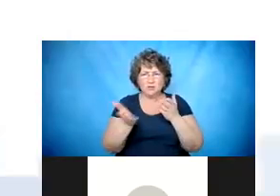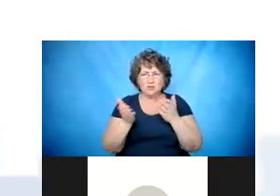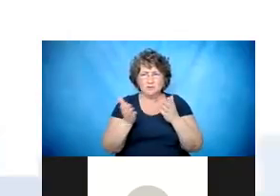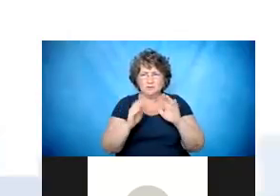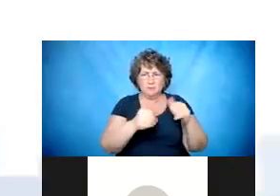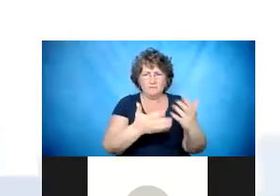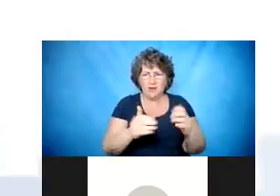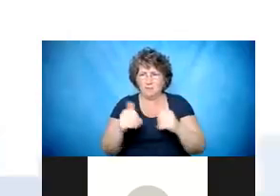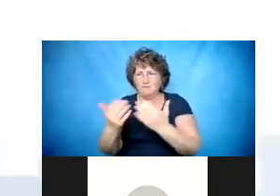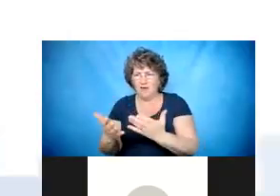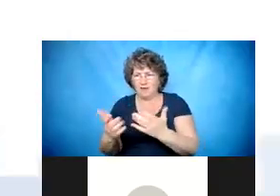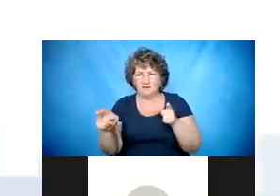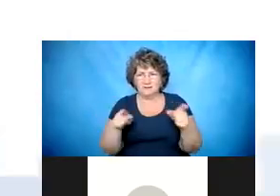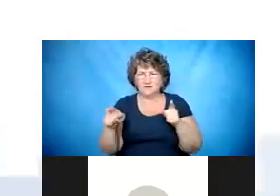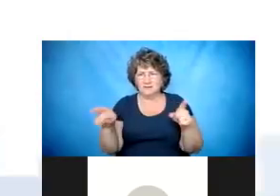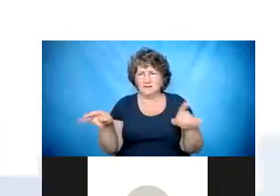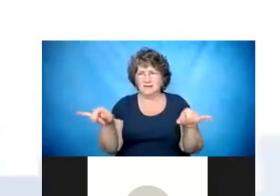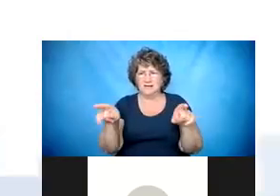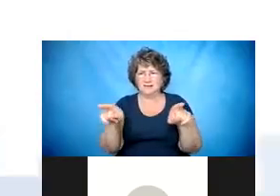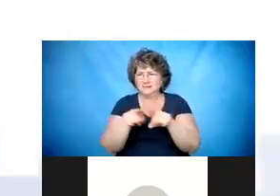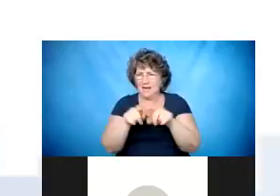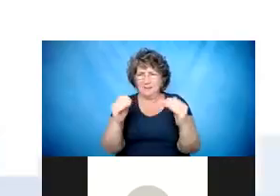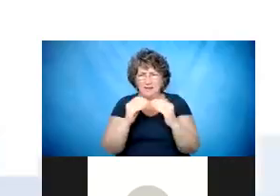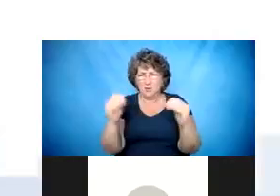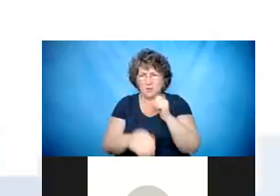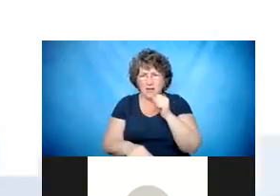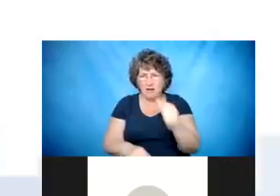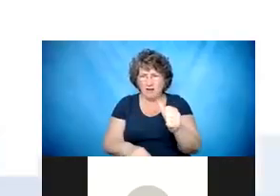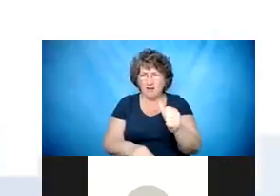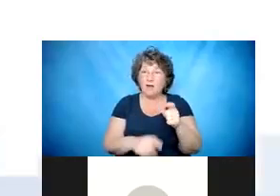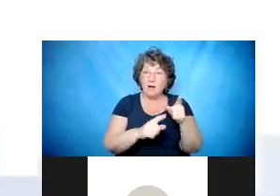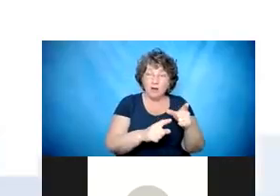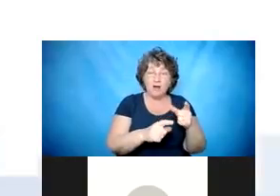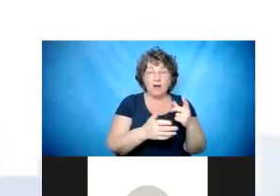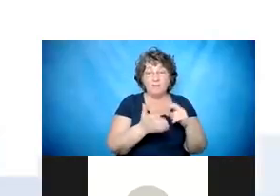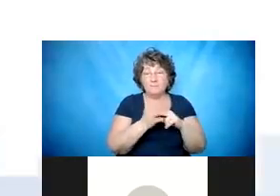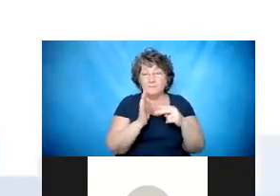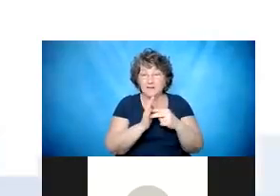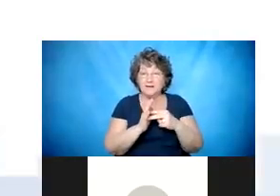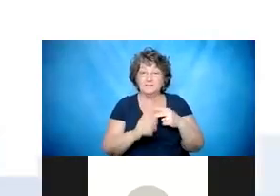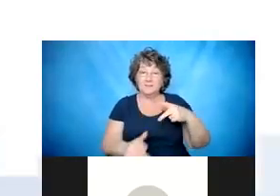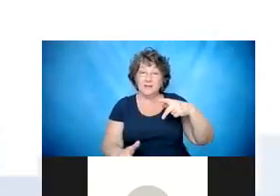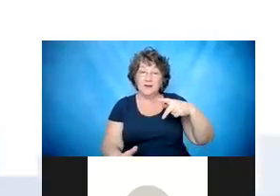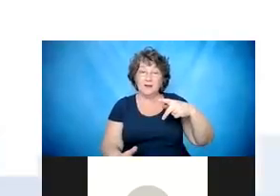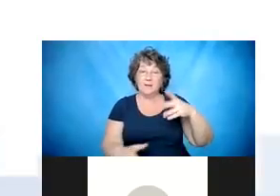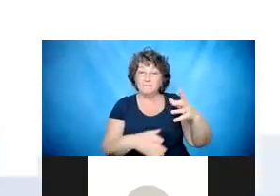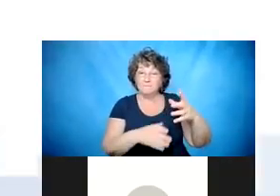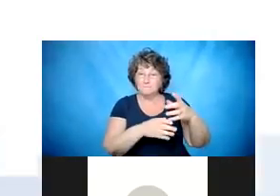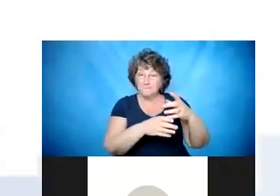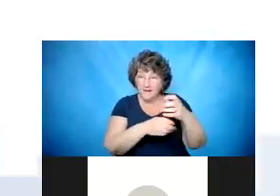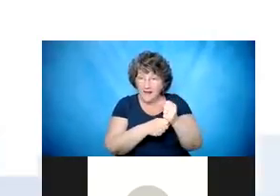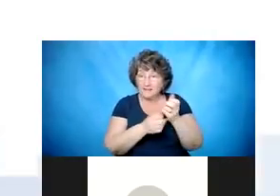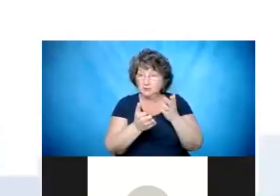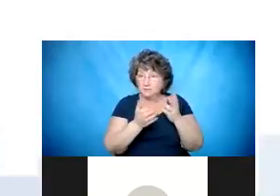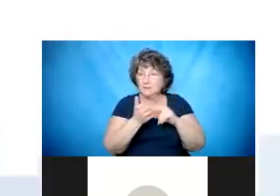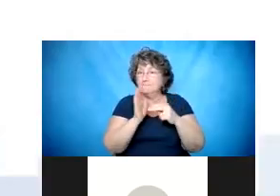or preferences. So within the context of purchase of service, or POS disparities, we're referring to the differences